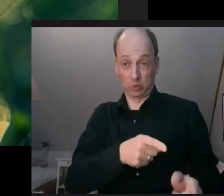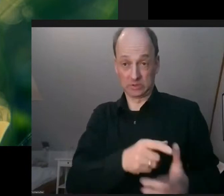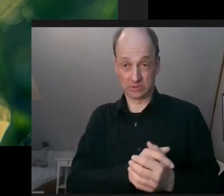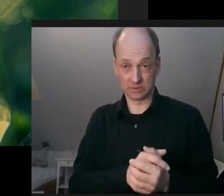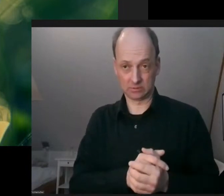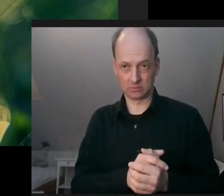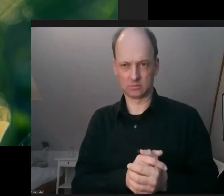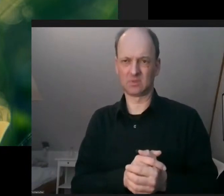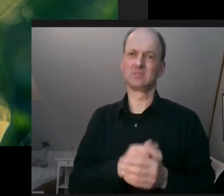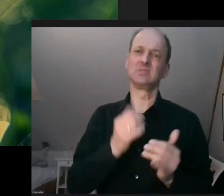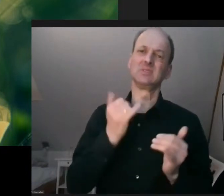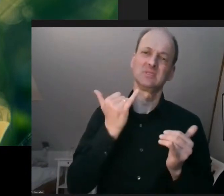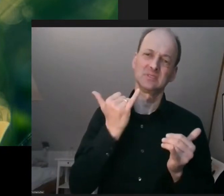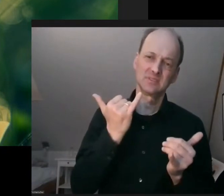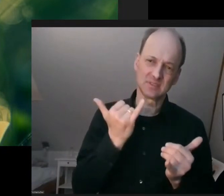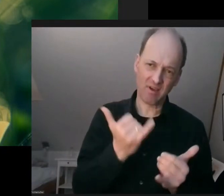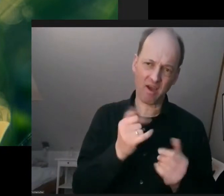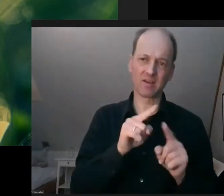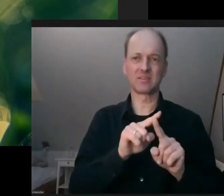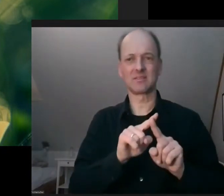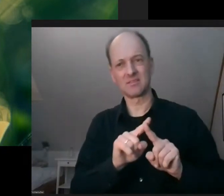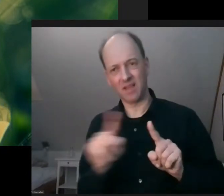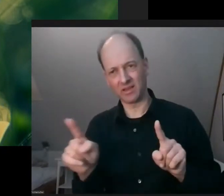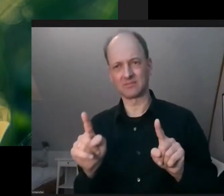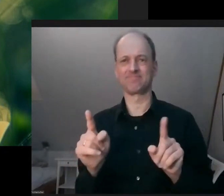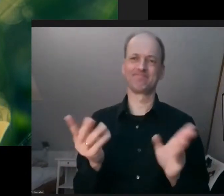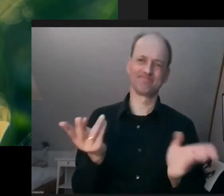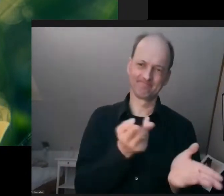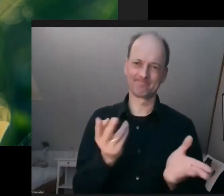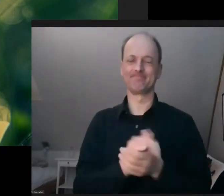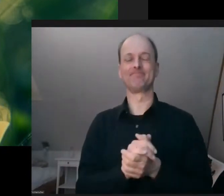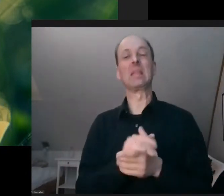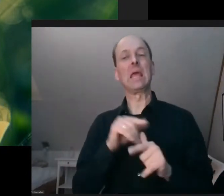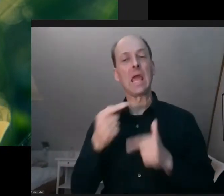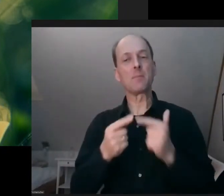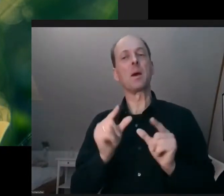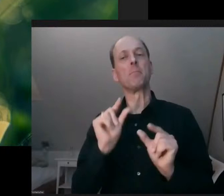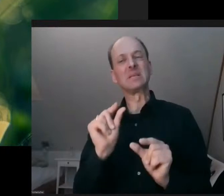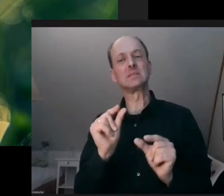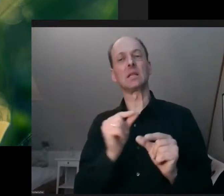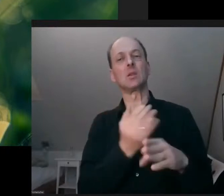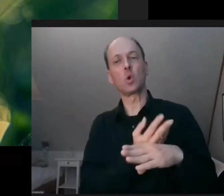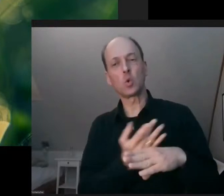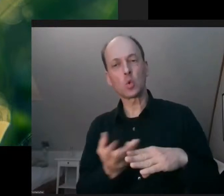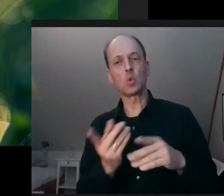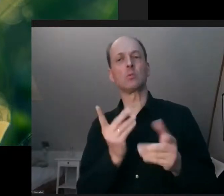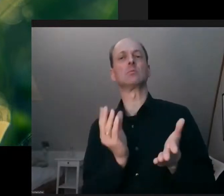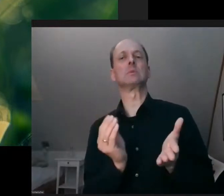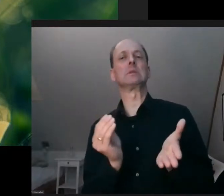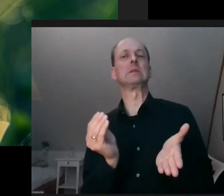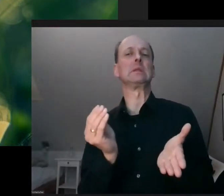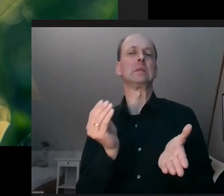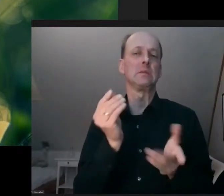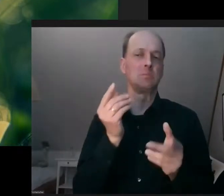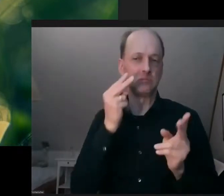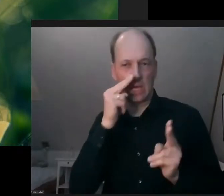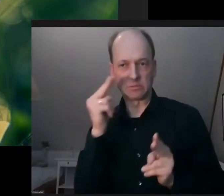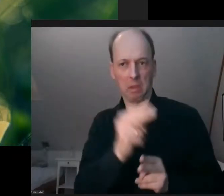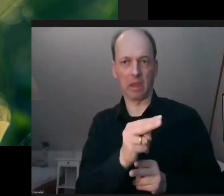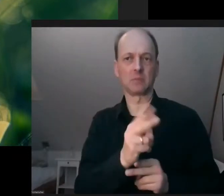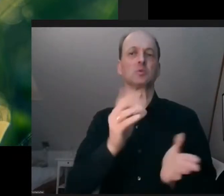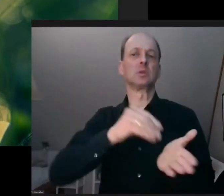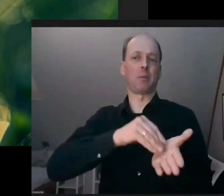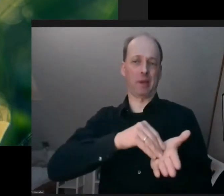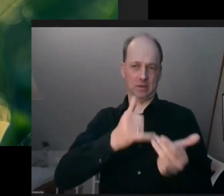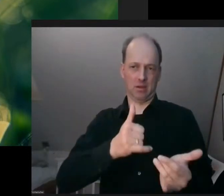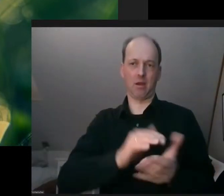the intention. So does each film need to be a green film? And the answer here is yes and